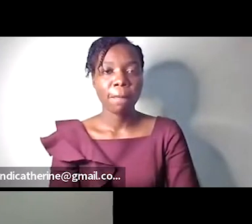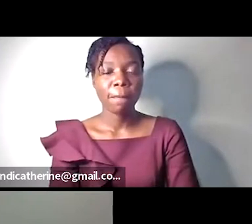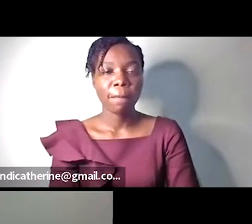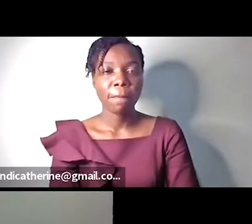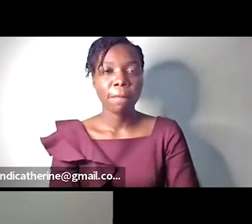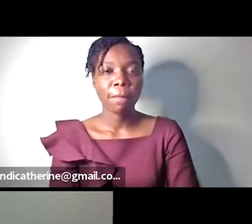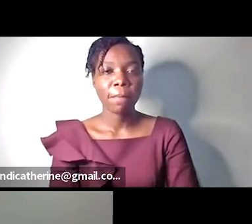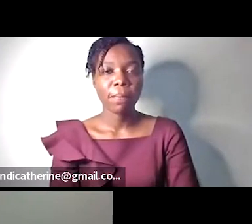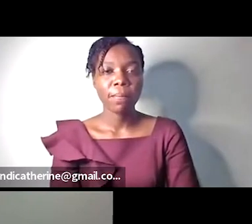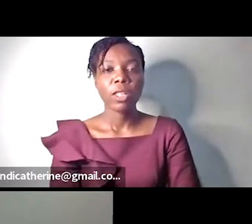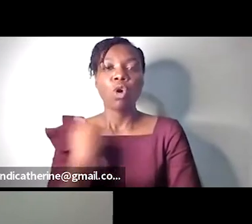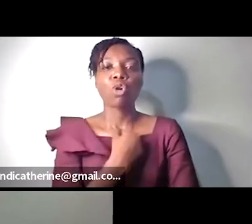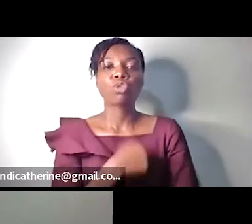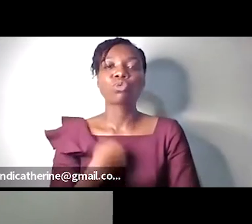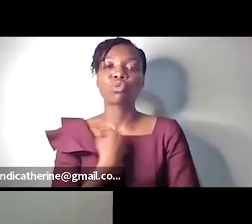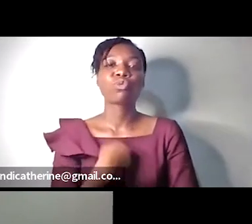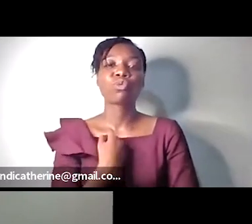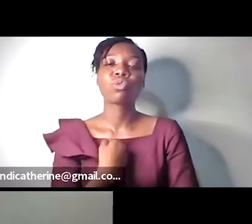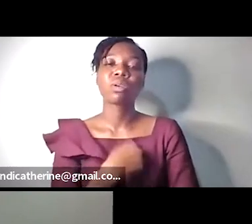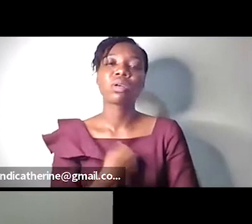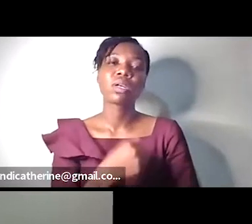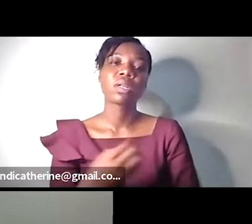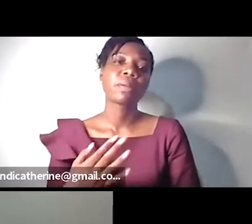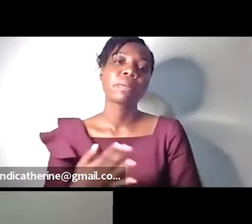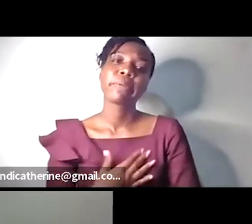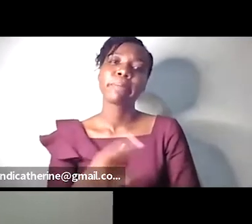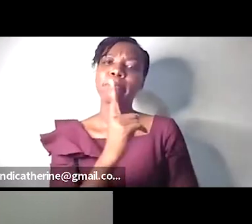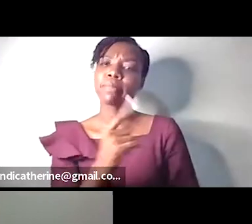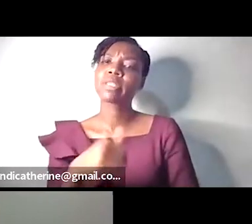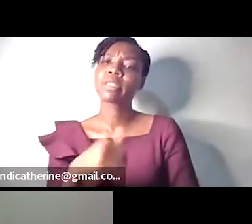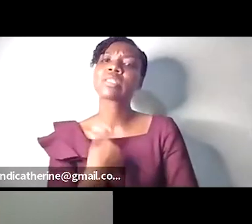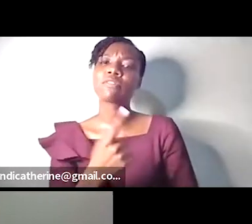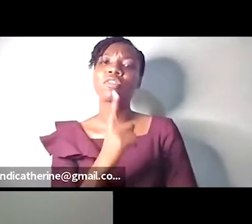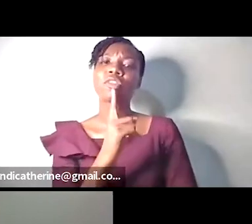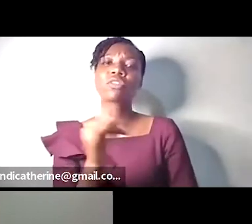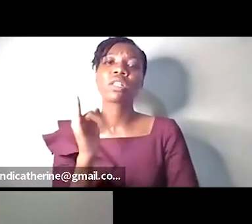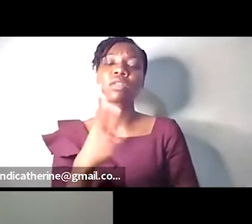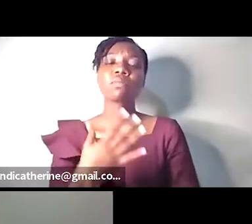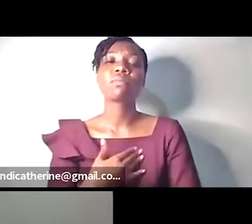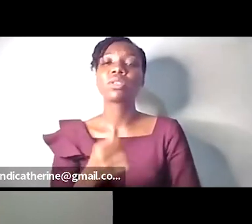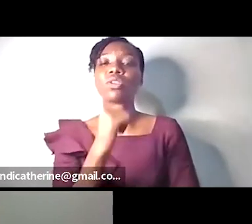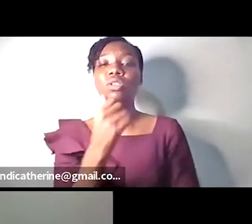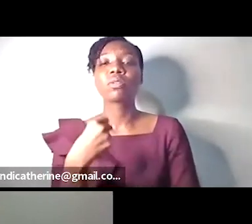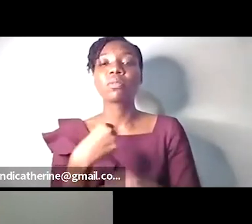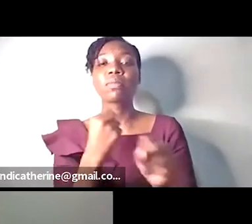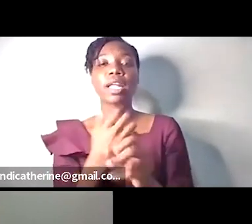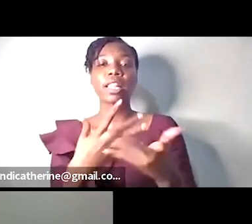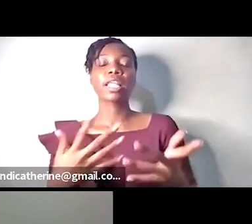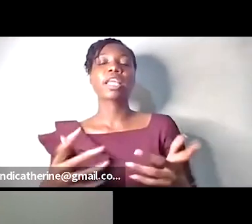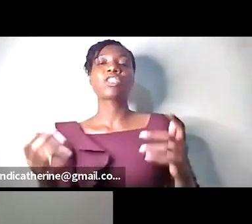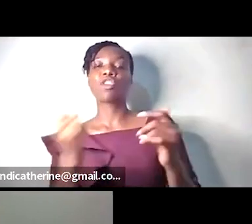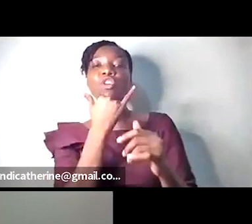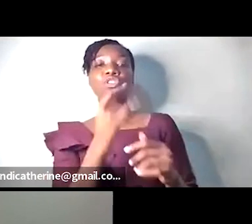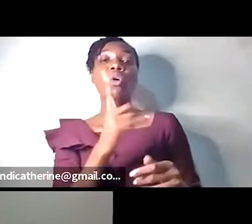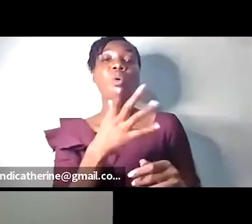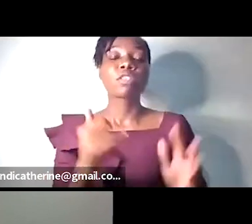My apologies. I had muted myself so that I don't cause any. First, allow me to congratulate